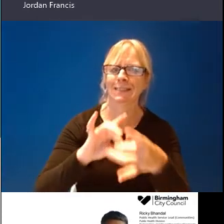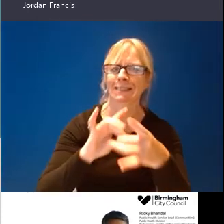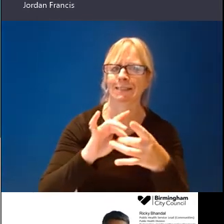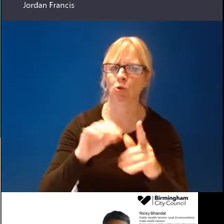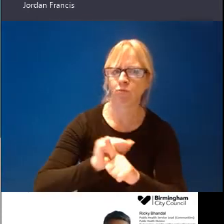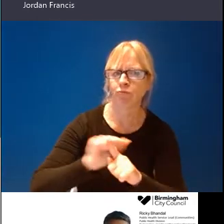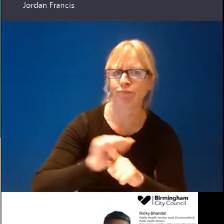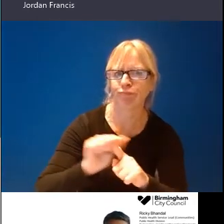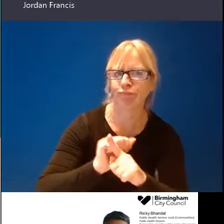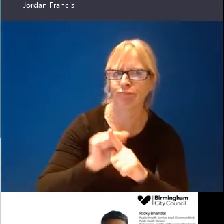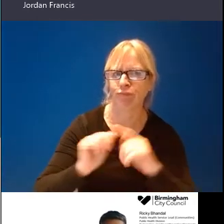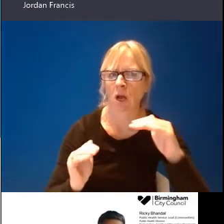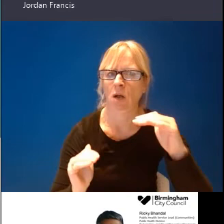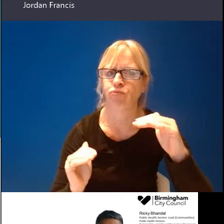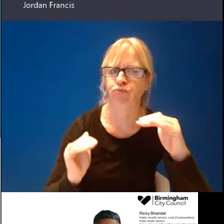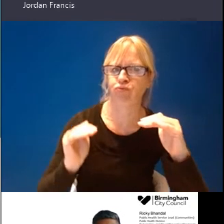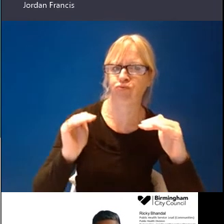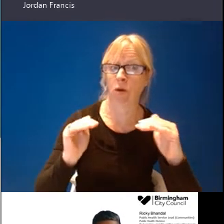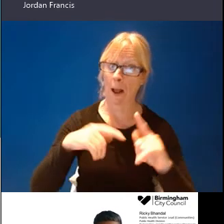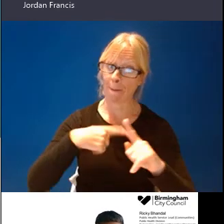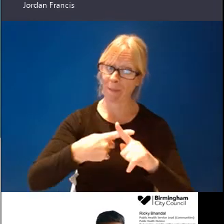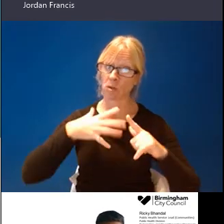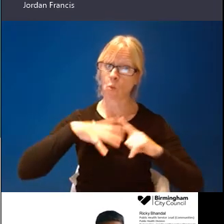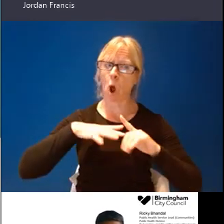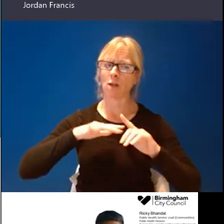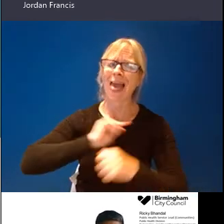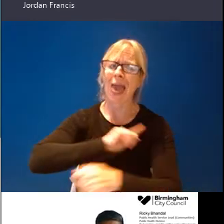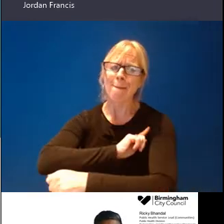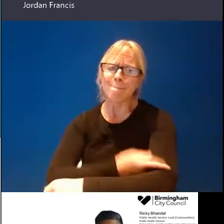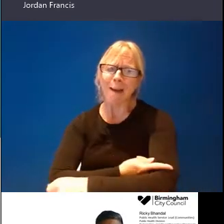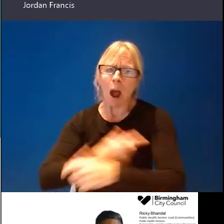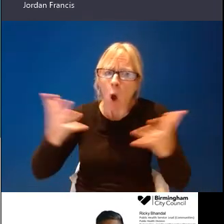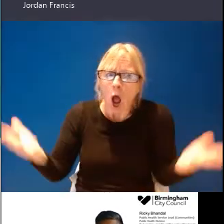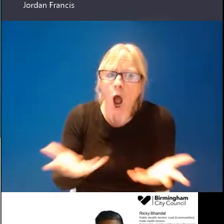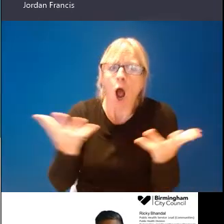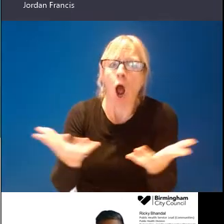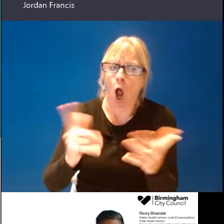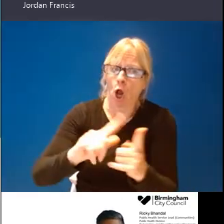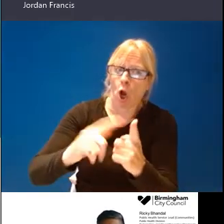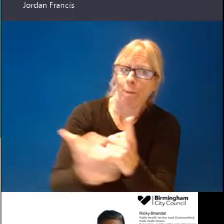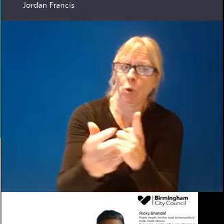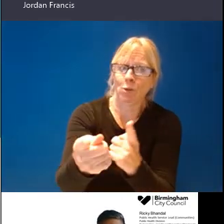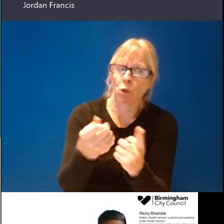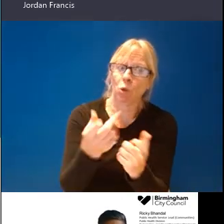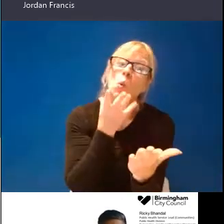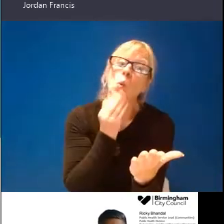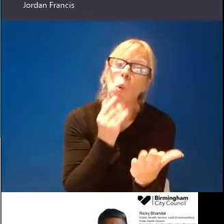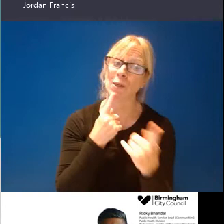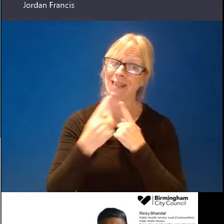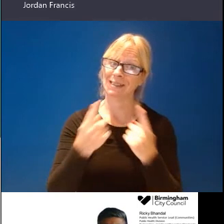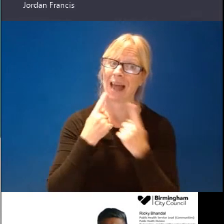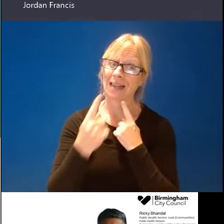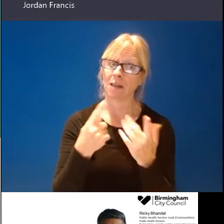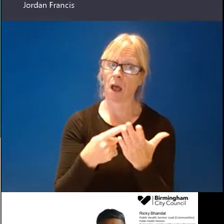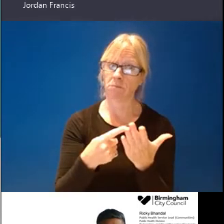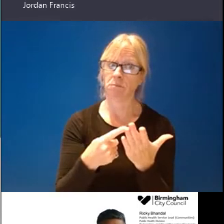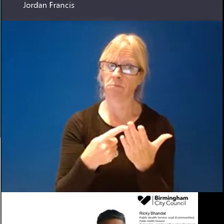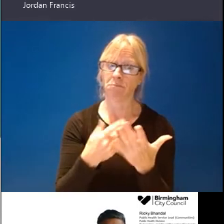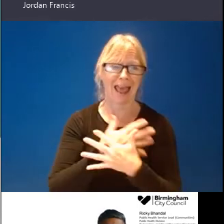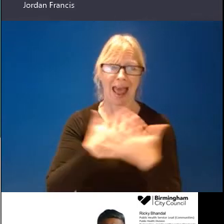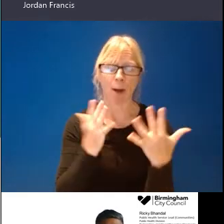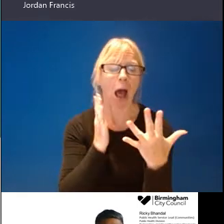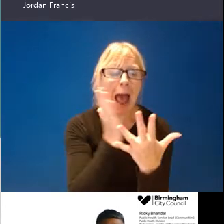also empower those communities to look at this data. Not just people who we've selected, or anybody can look at this data,